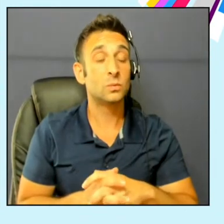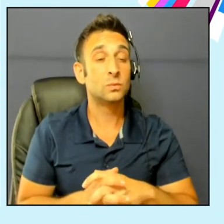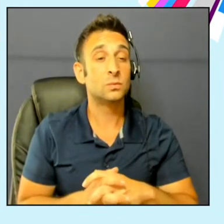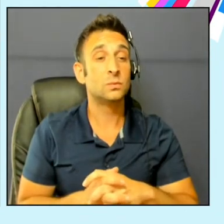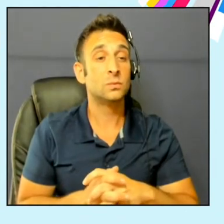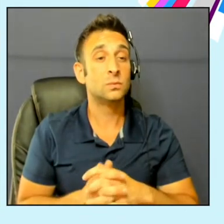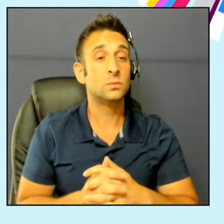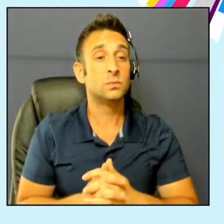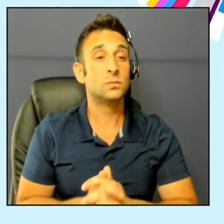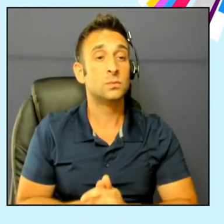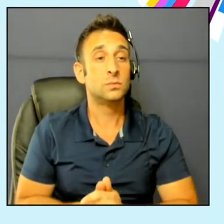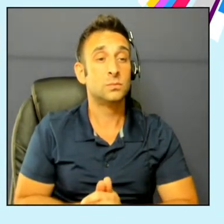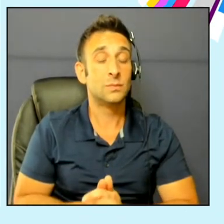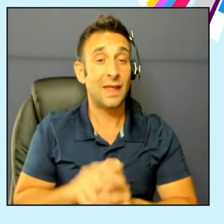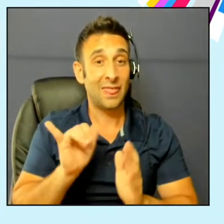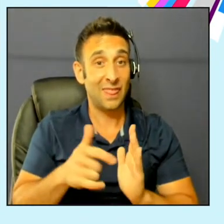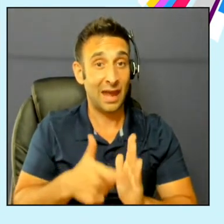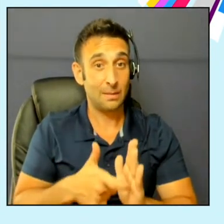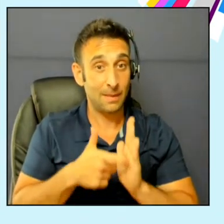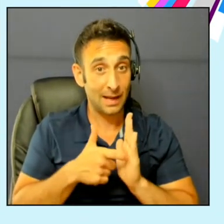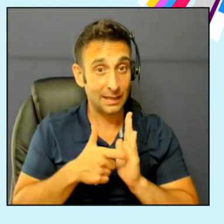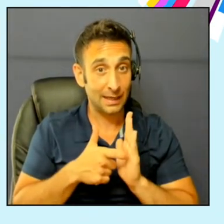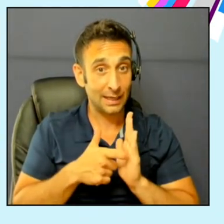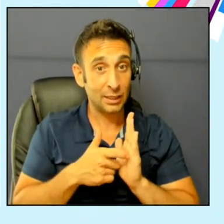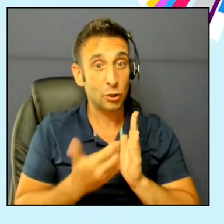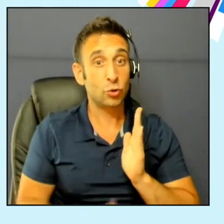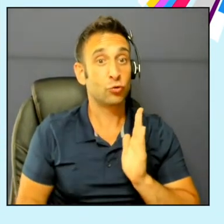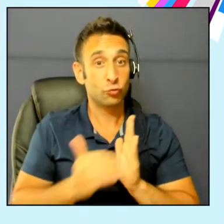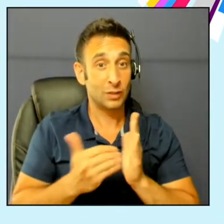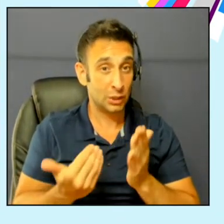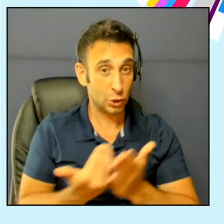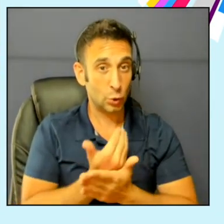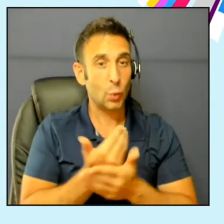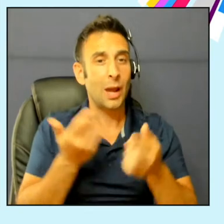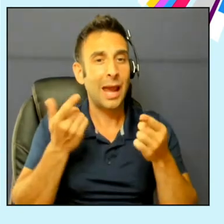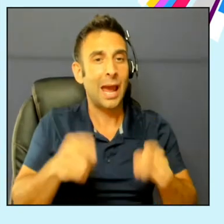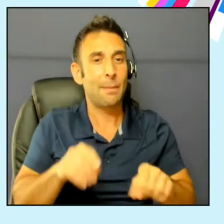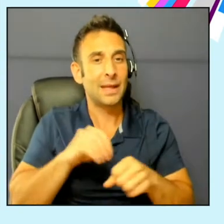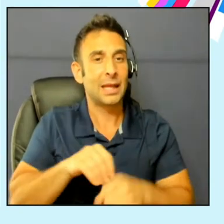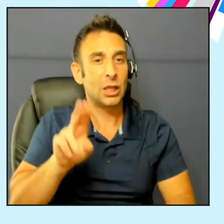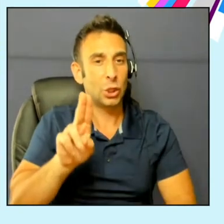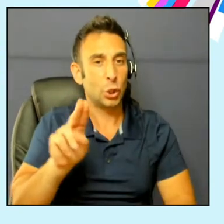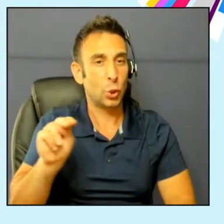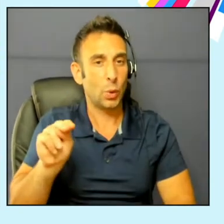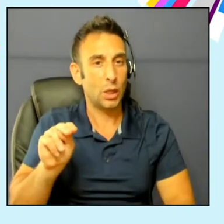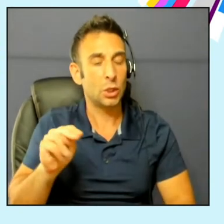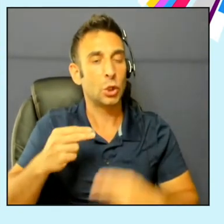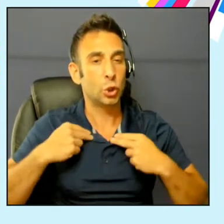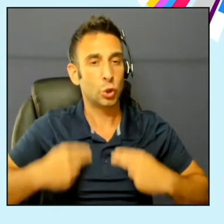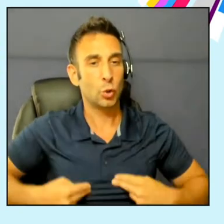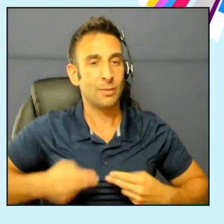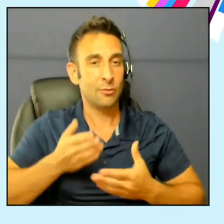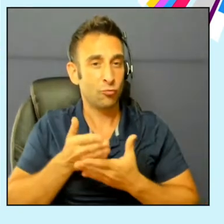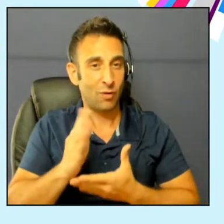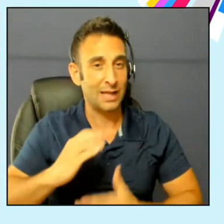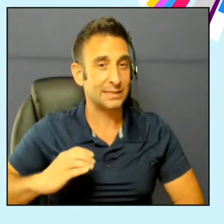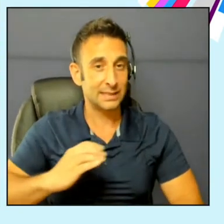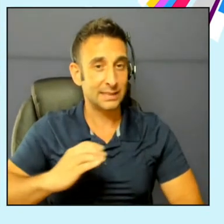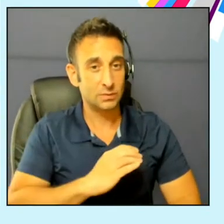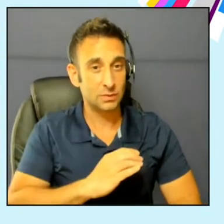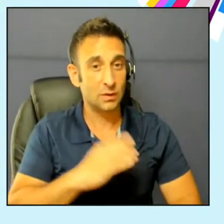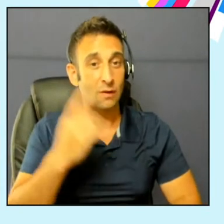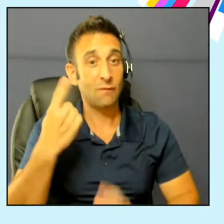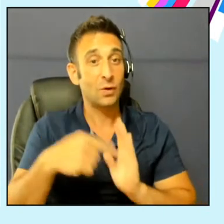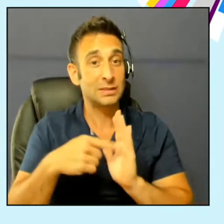this mandate, or the renewal of this mandate, happens in the UN or in the UN Human Rights Council. So, for example, the UN Human Rights